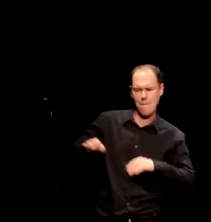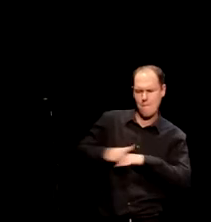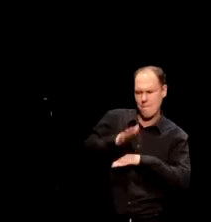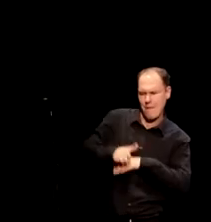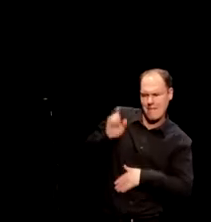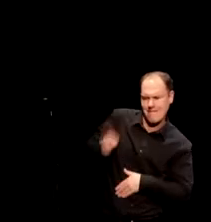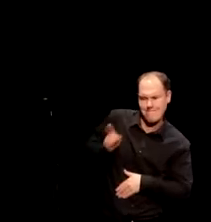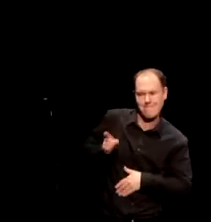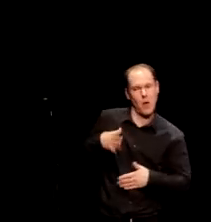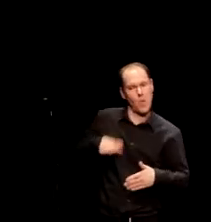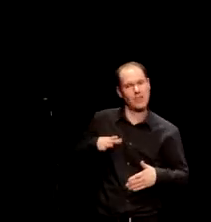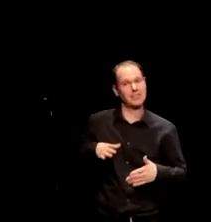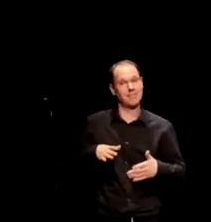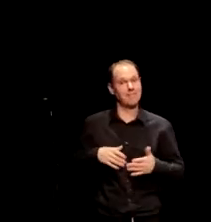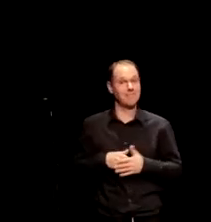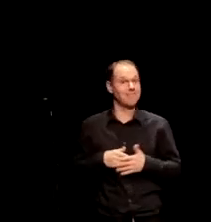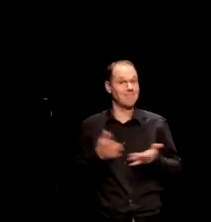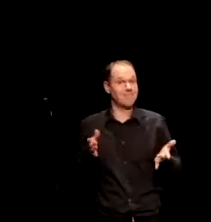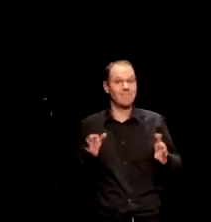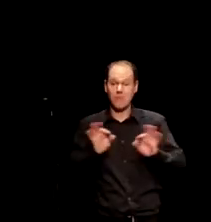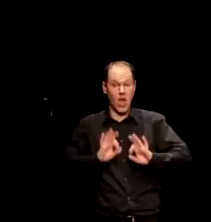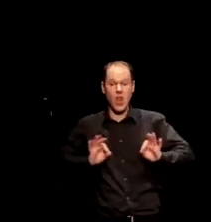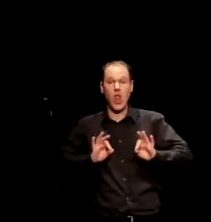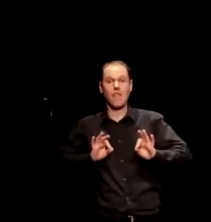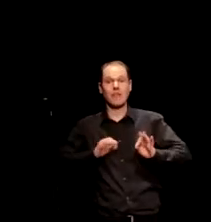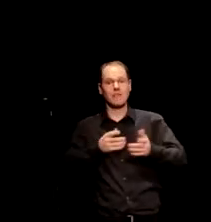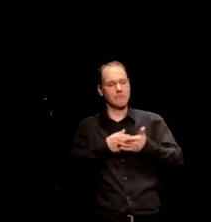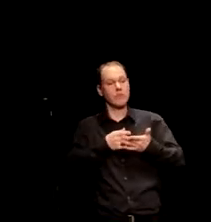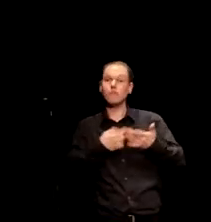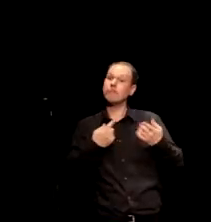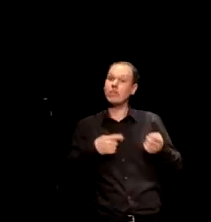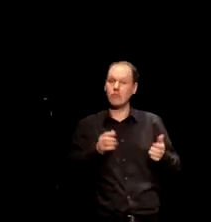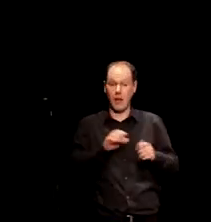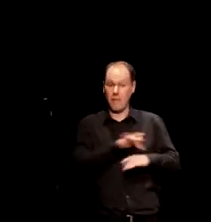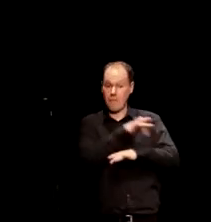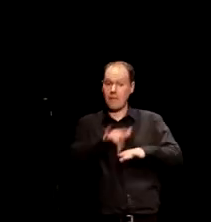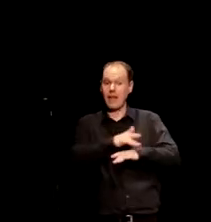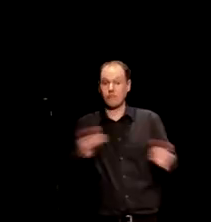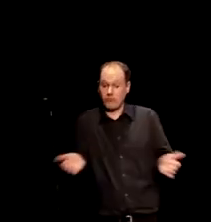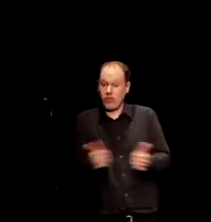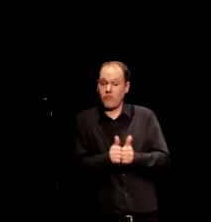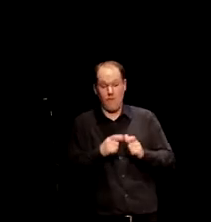accepts him. Nothing to censor. Recommended for license.